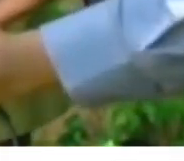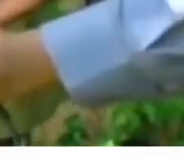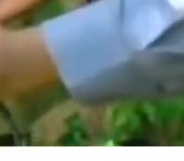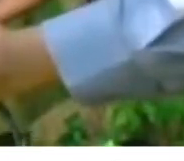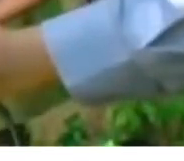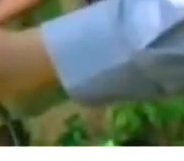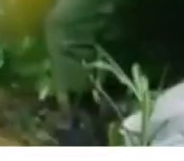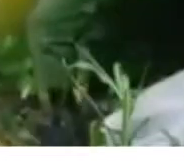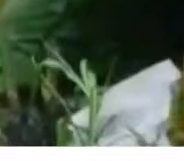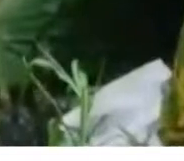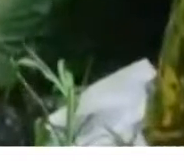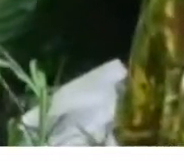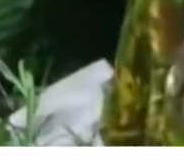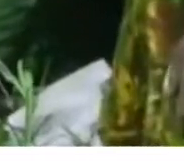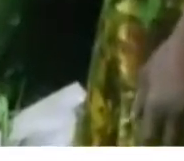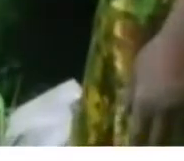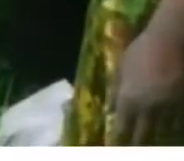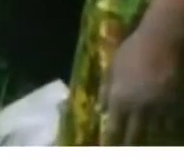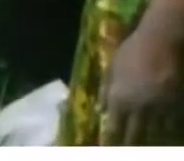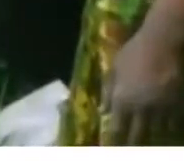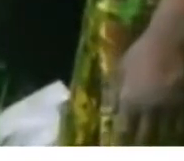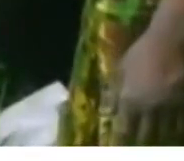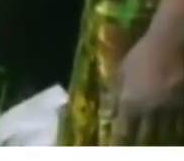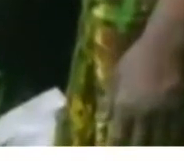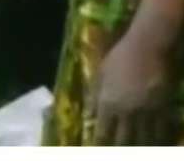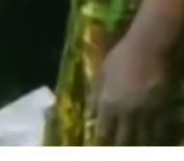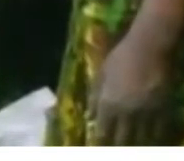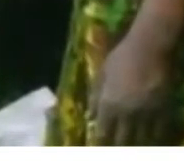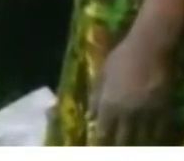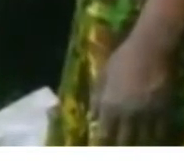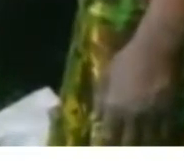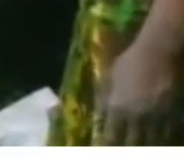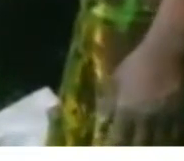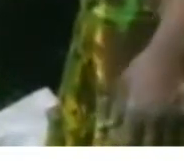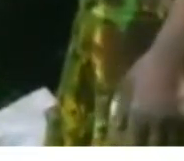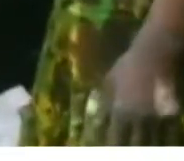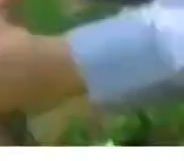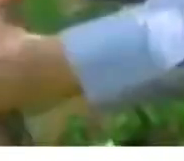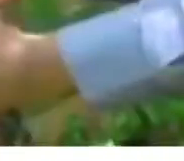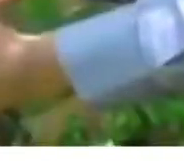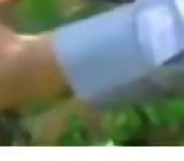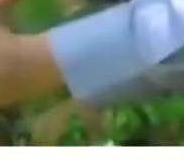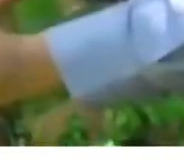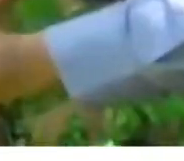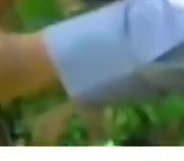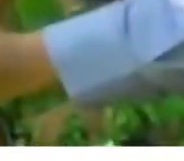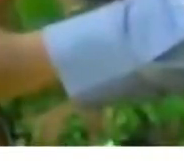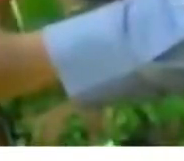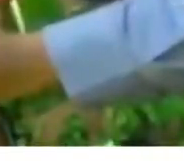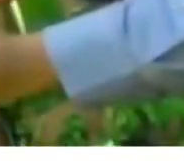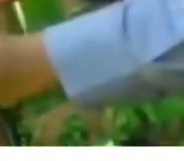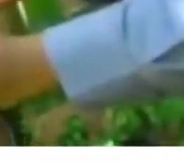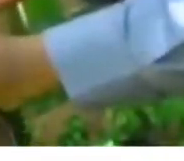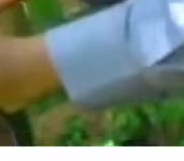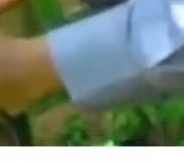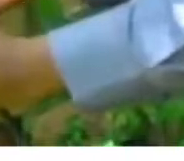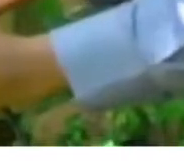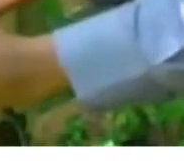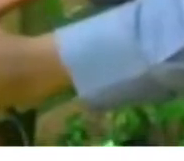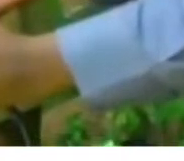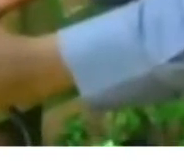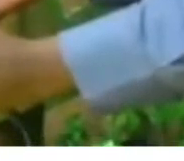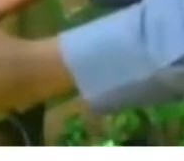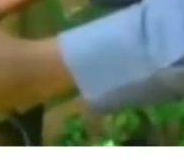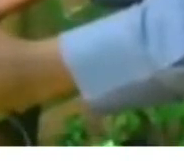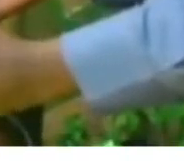hawasomi. Kwa sababu watoto wakikunywa hii pombe hawaendi shule. Napika hii pombe, chuma chao kiko motoni